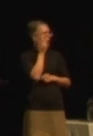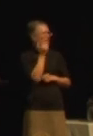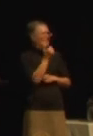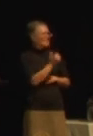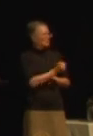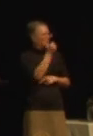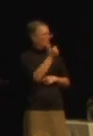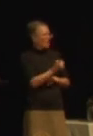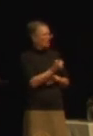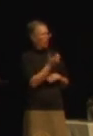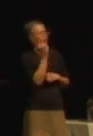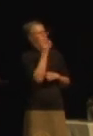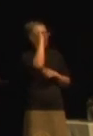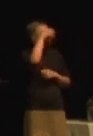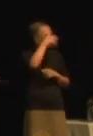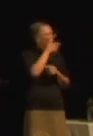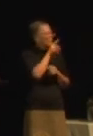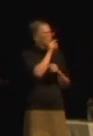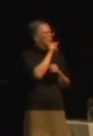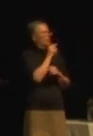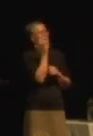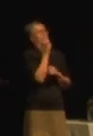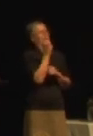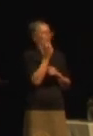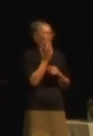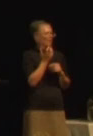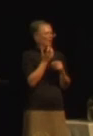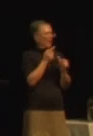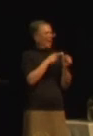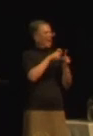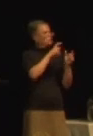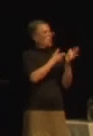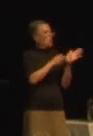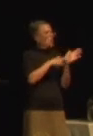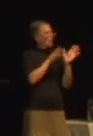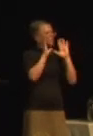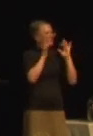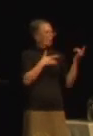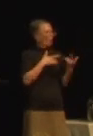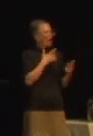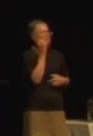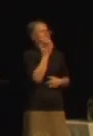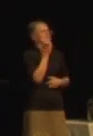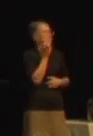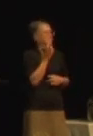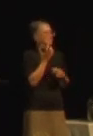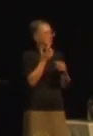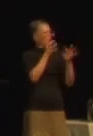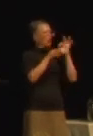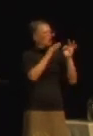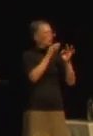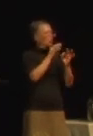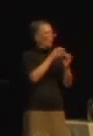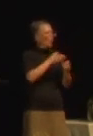vomit filter, Trump on Twitter, family vloggers, Ardern on Facebook Live, Amazon Echo, Google